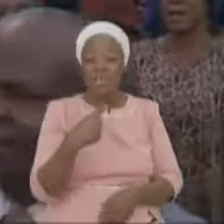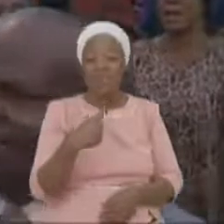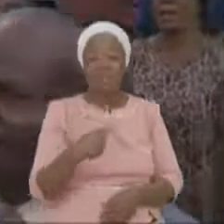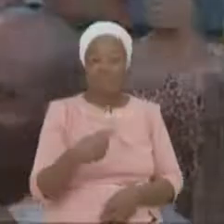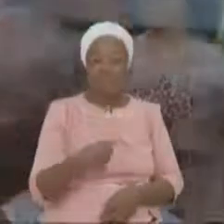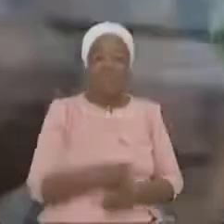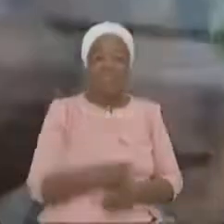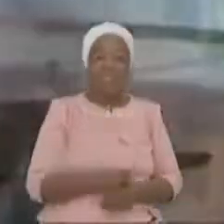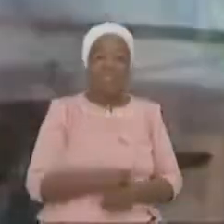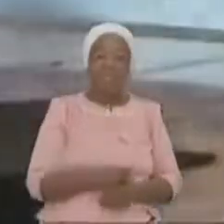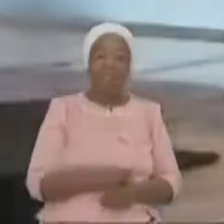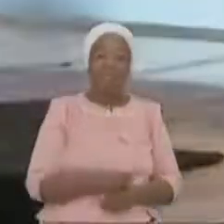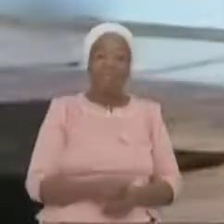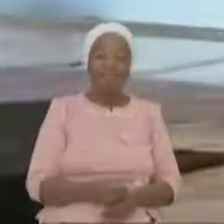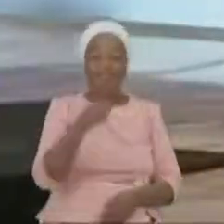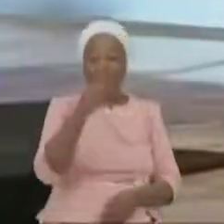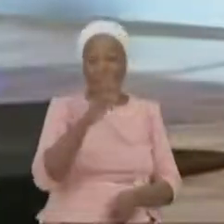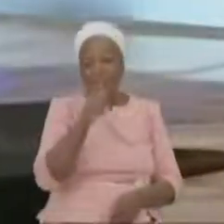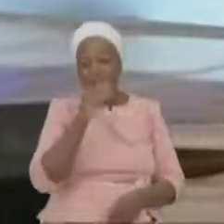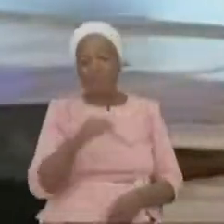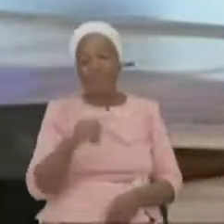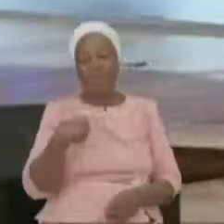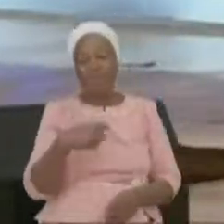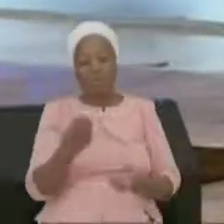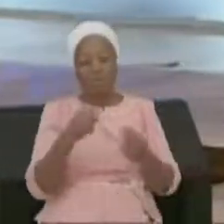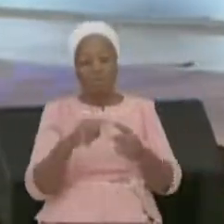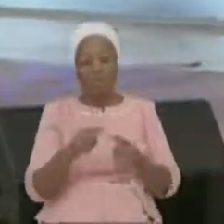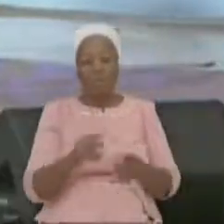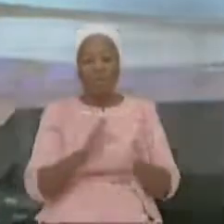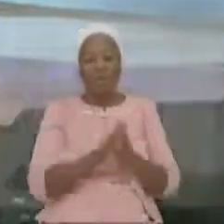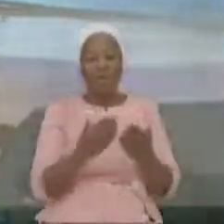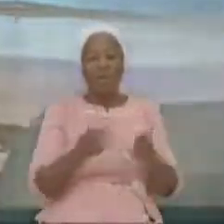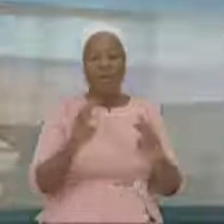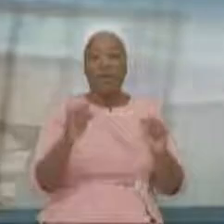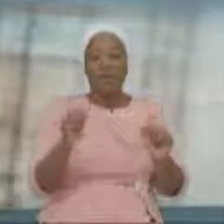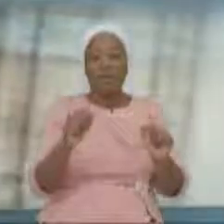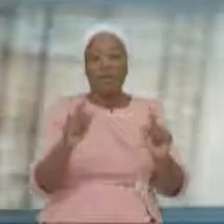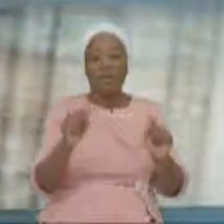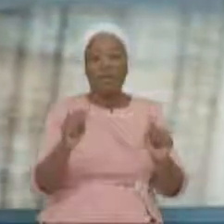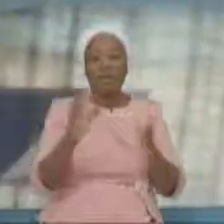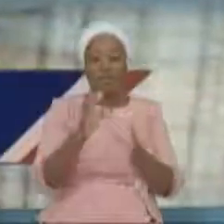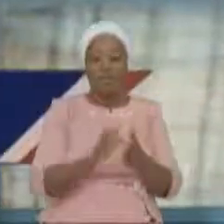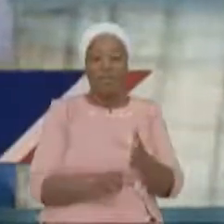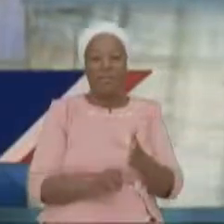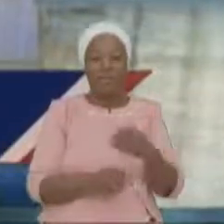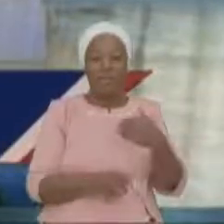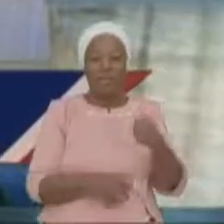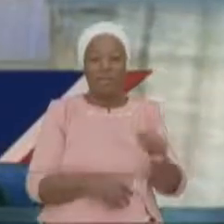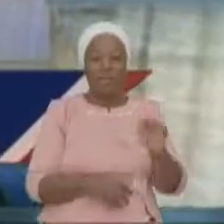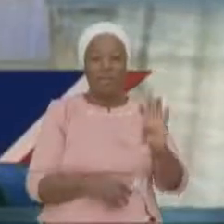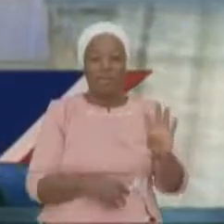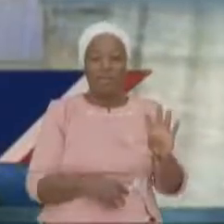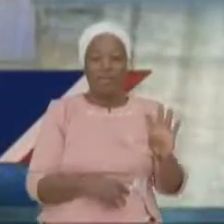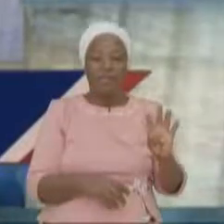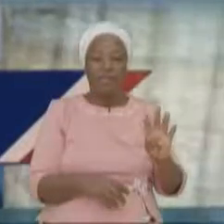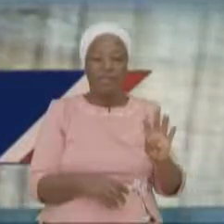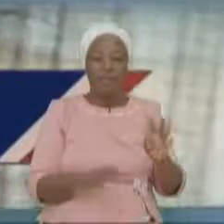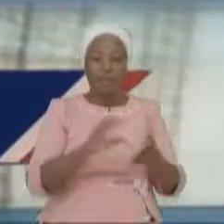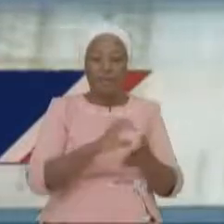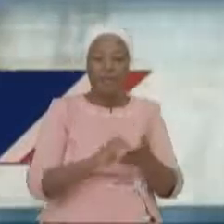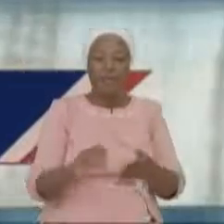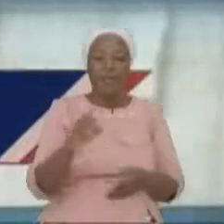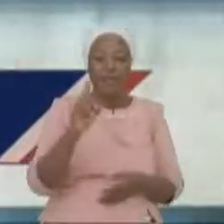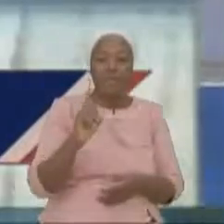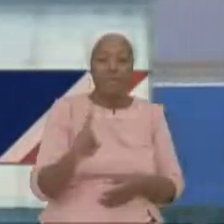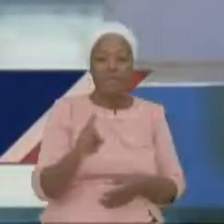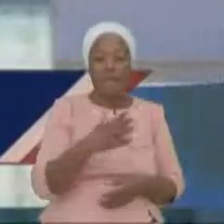Amen. God bless you. We're coming to Matthew chapter 14. And I'm reading from verses